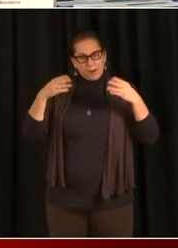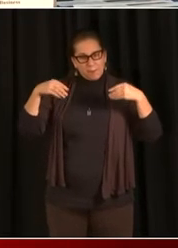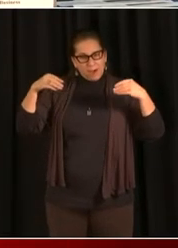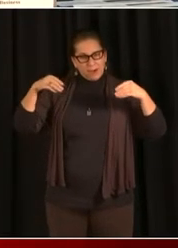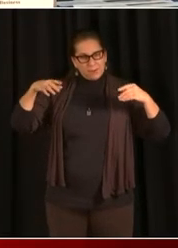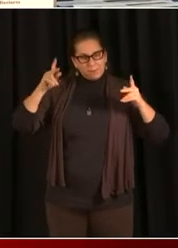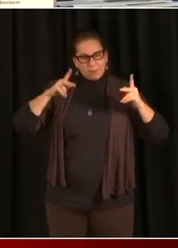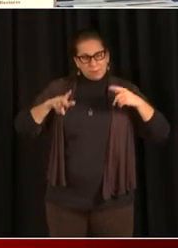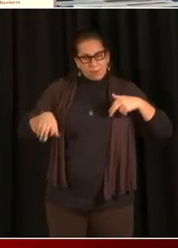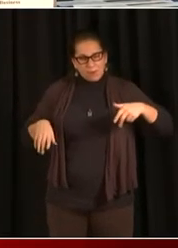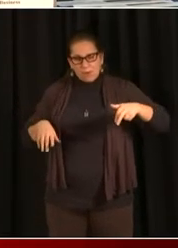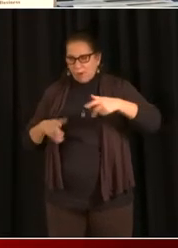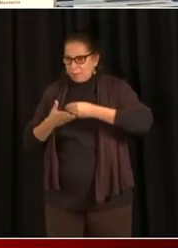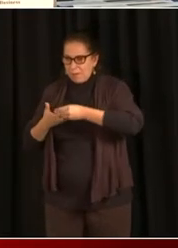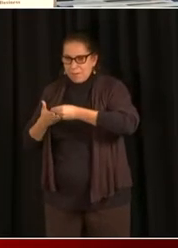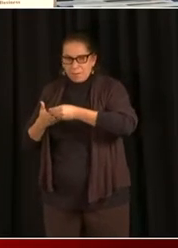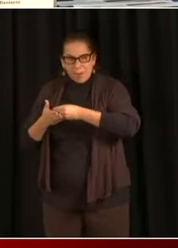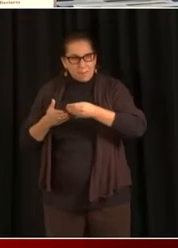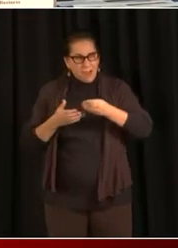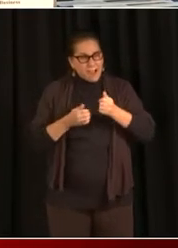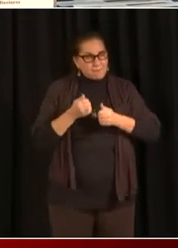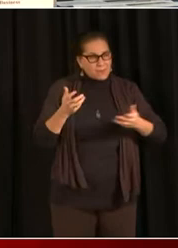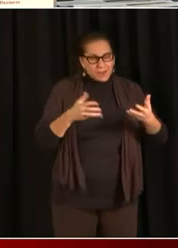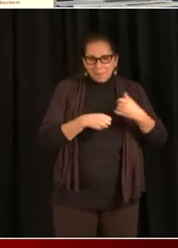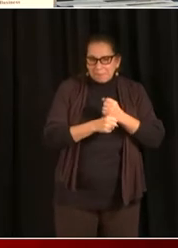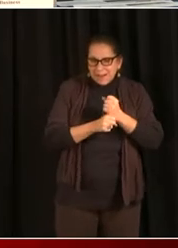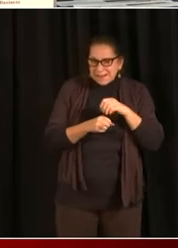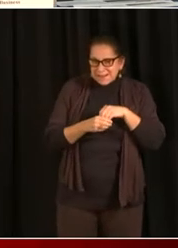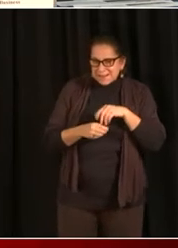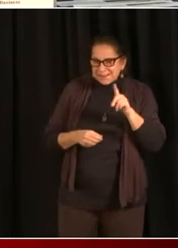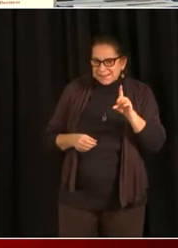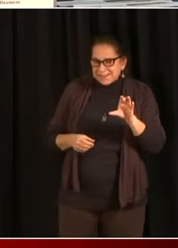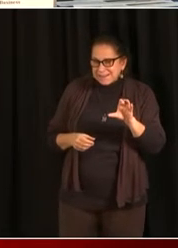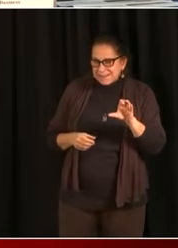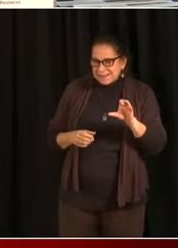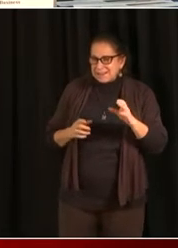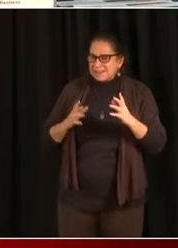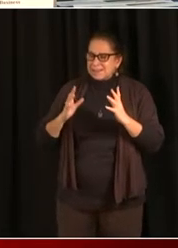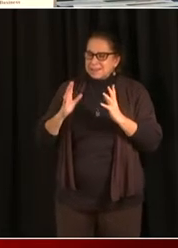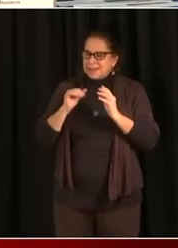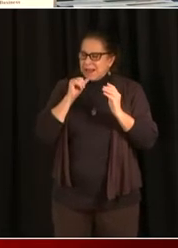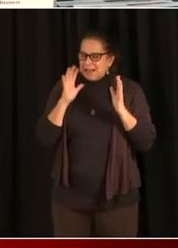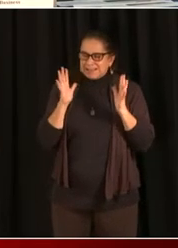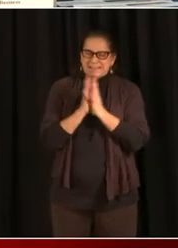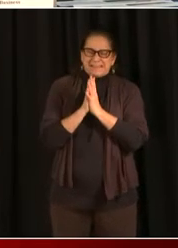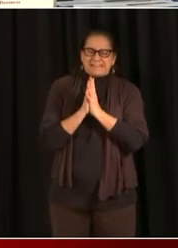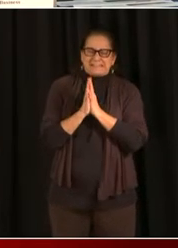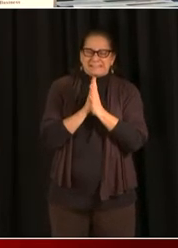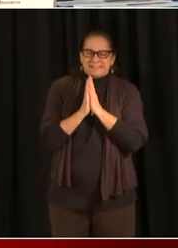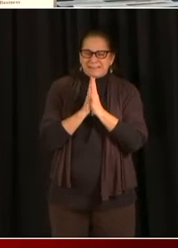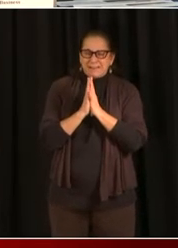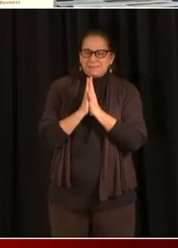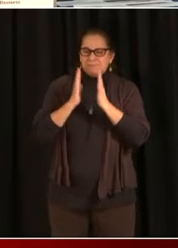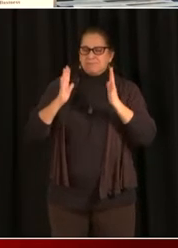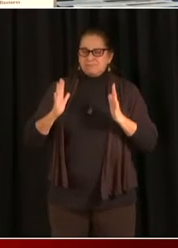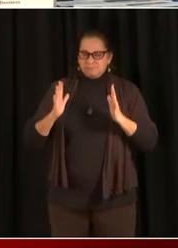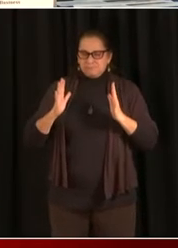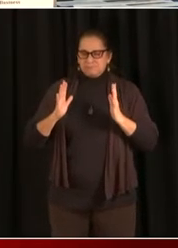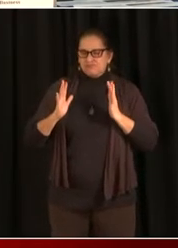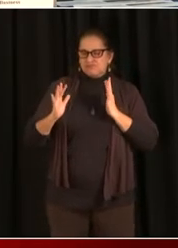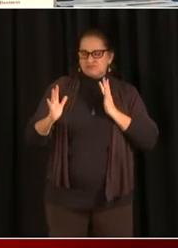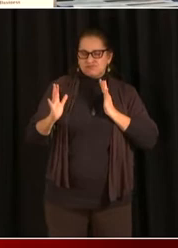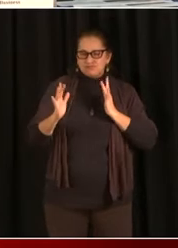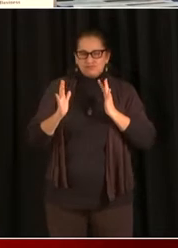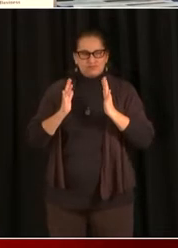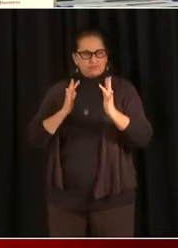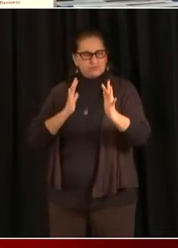and shop very much like you did last year, but in a socially distanced way, in a way that is safe, and you can support our local makers.